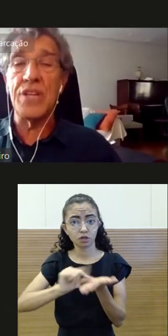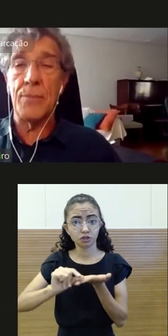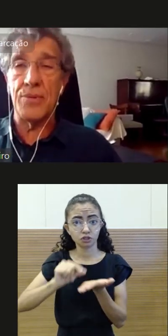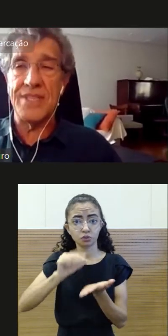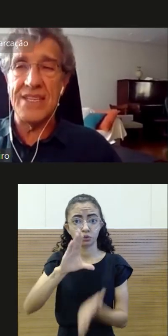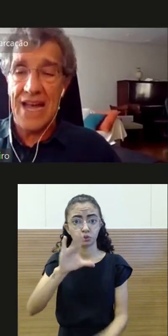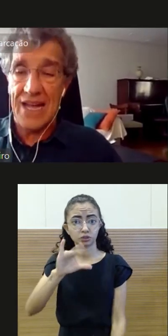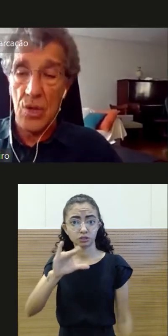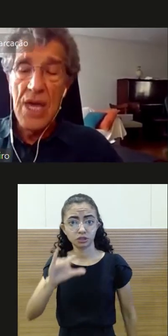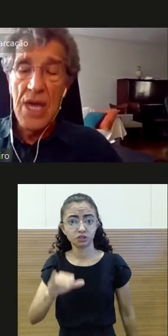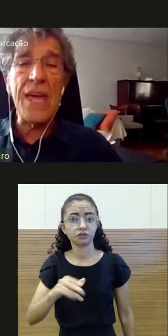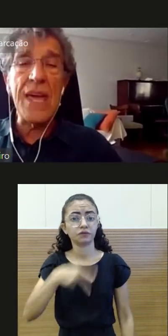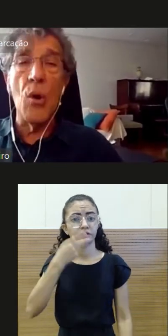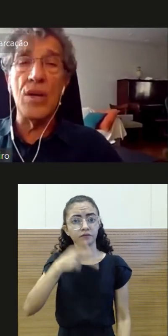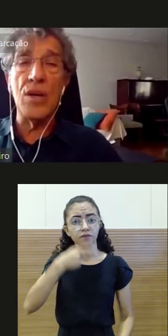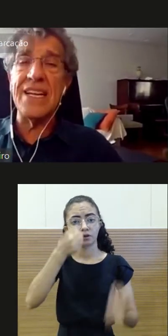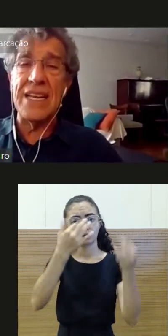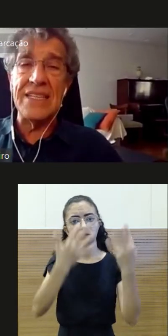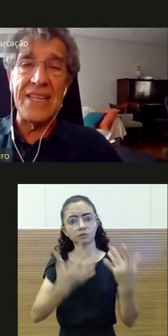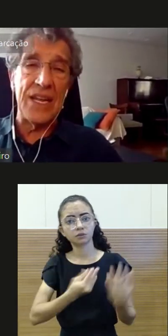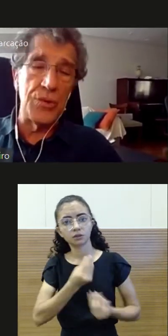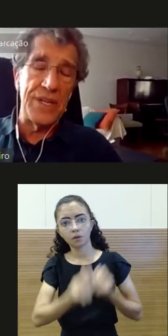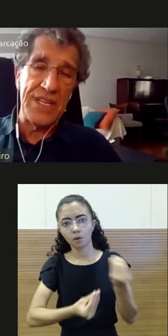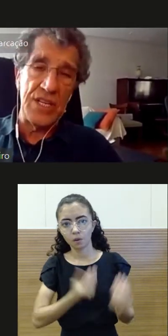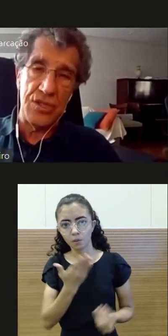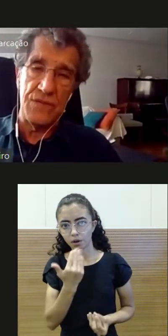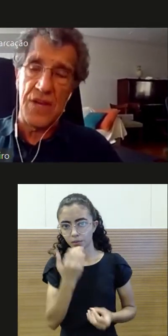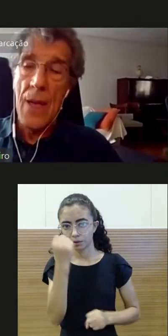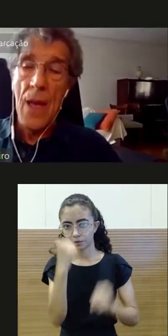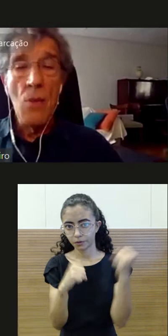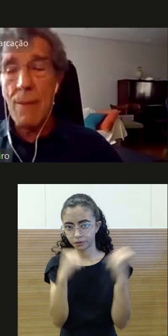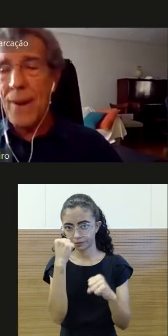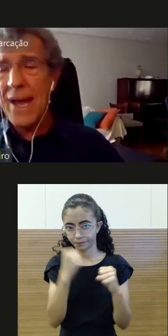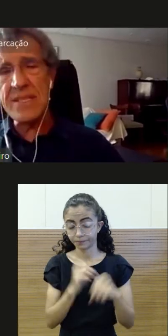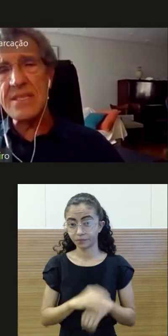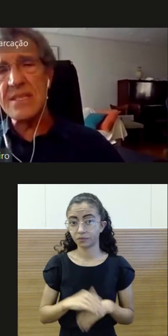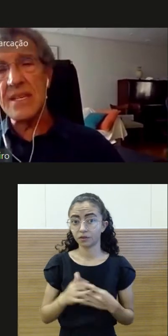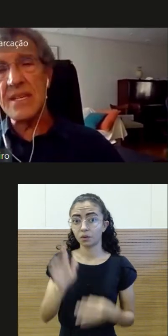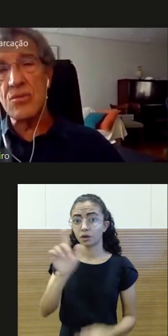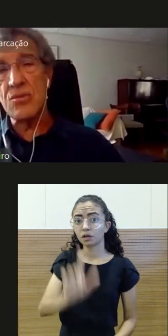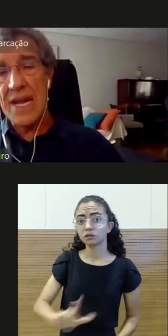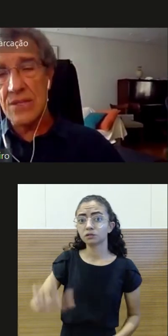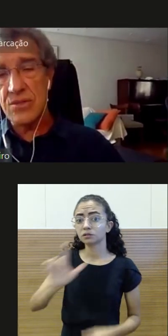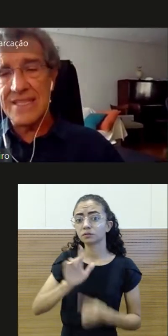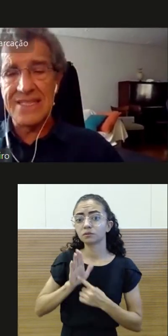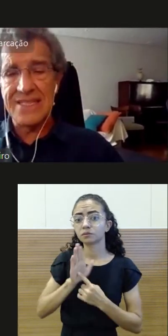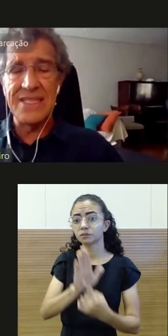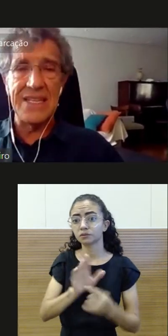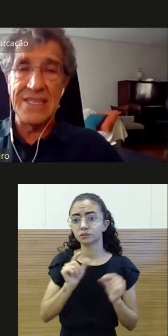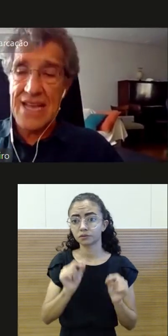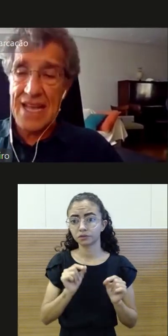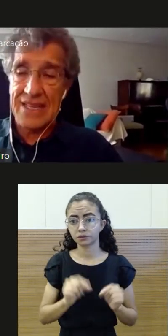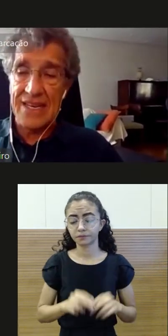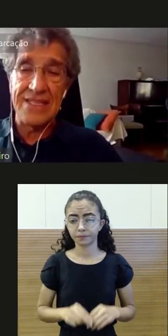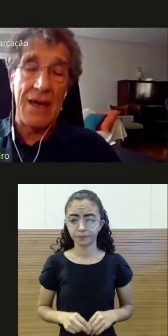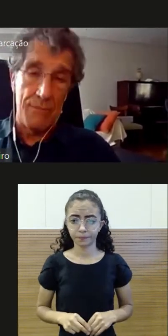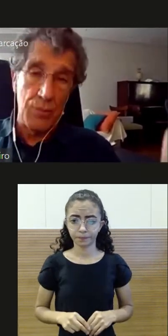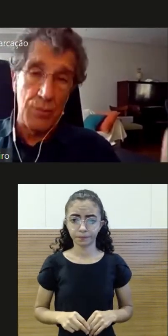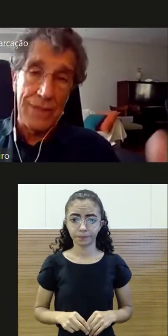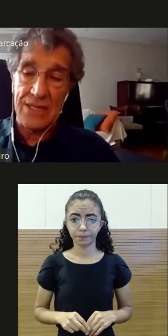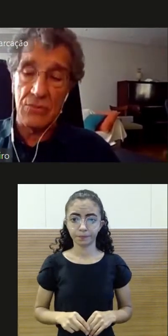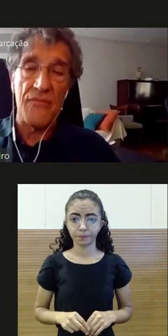scientific articles that use this term ultra processed foods. And what does this scientific literature shows? Part of these